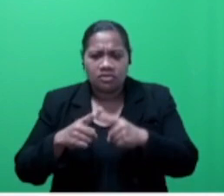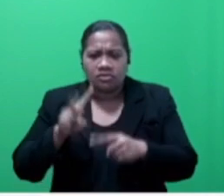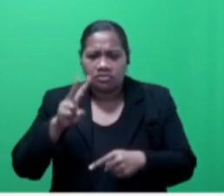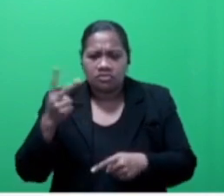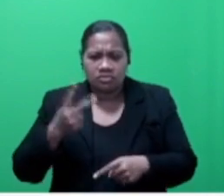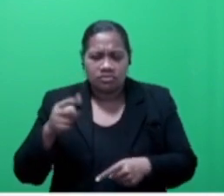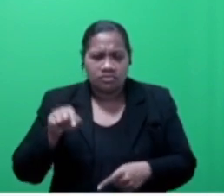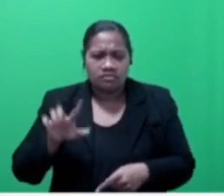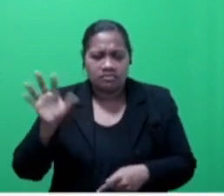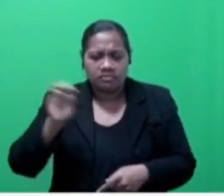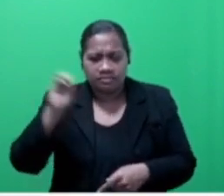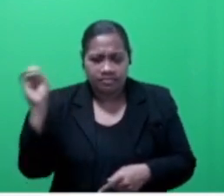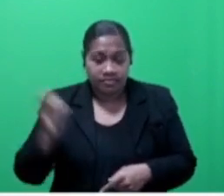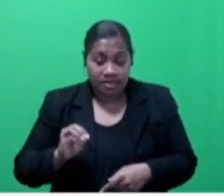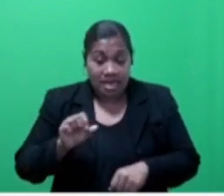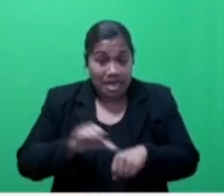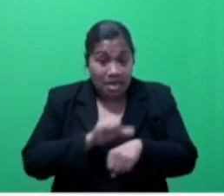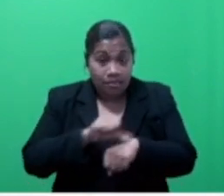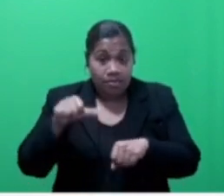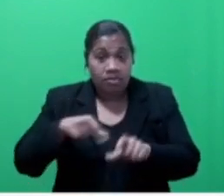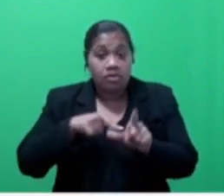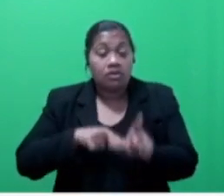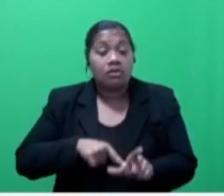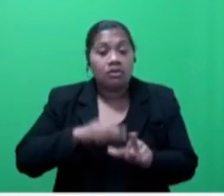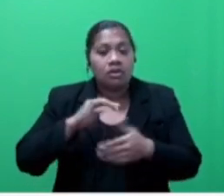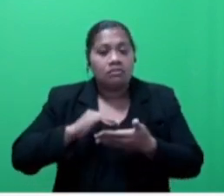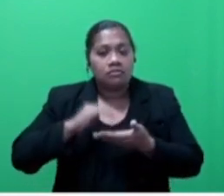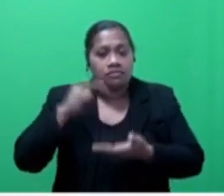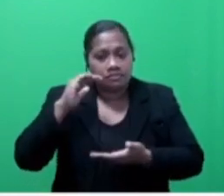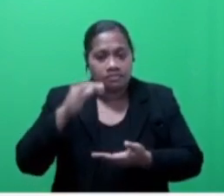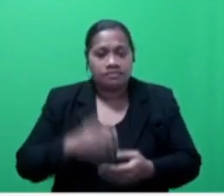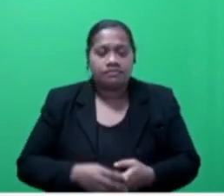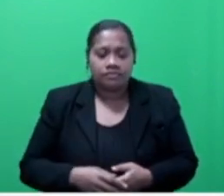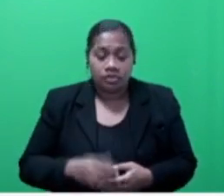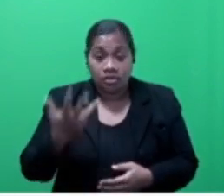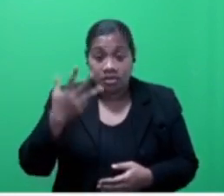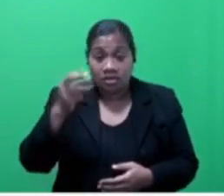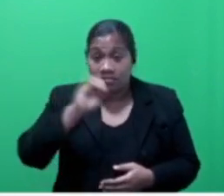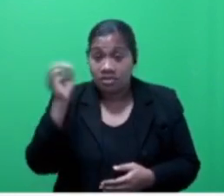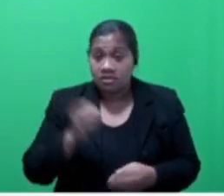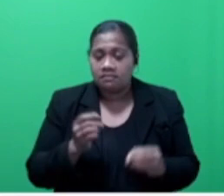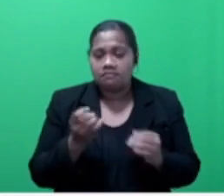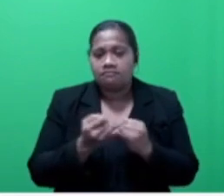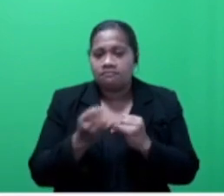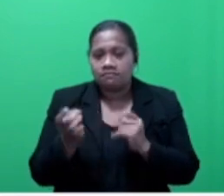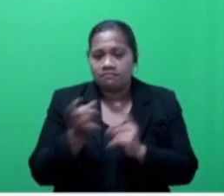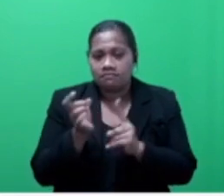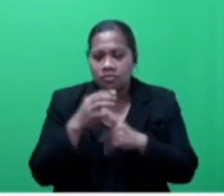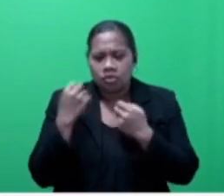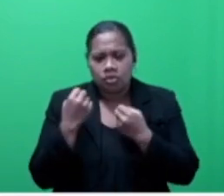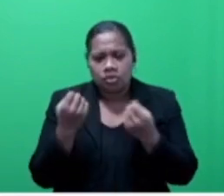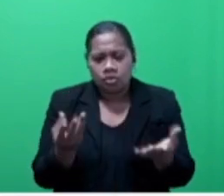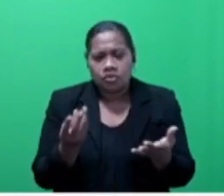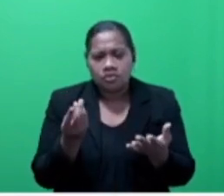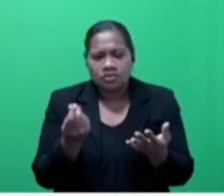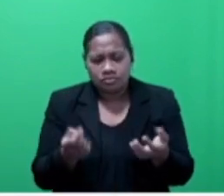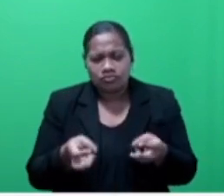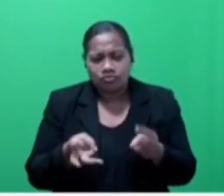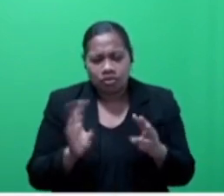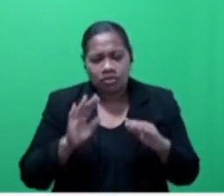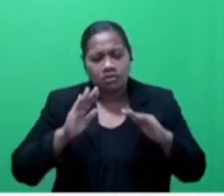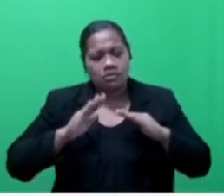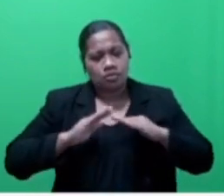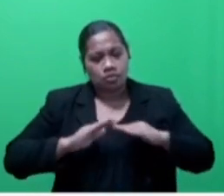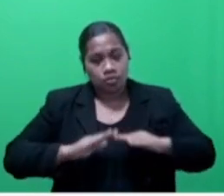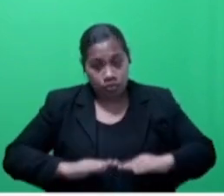April relative to January this year. So the 9% was critically important, Mr. Speaker, sir, to actually provide some form of relief